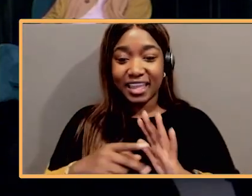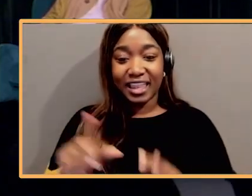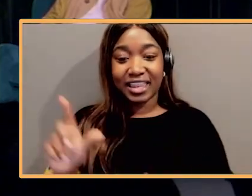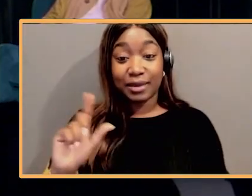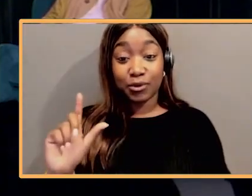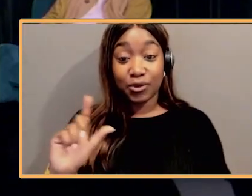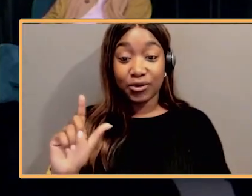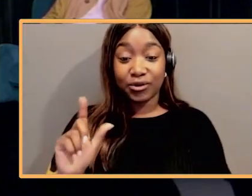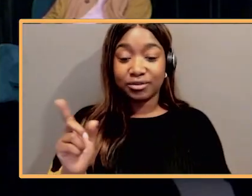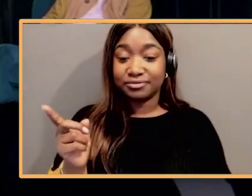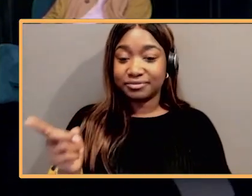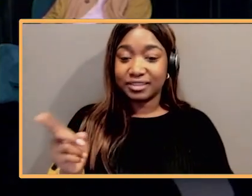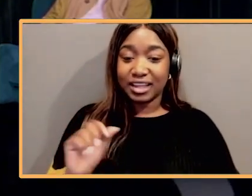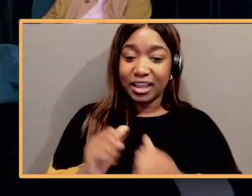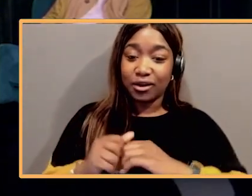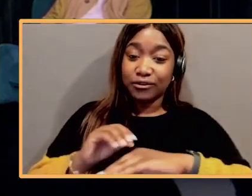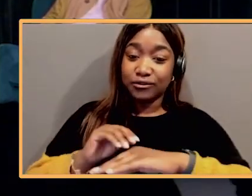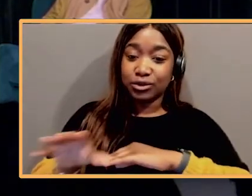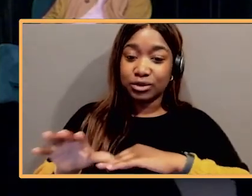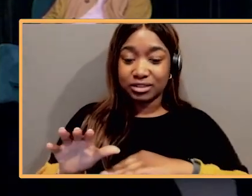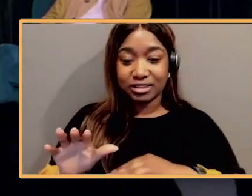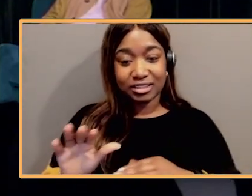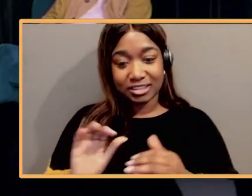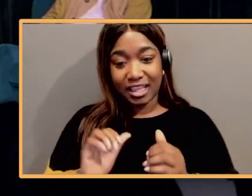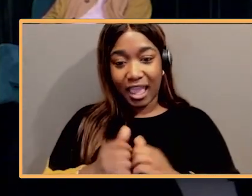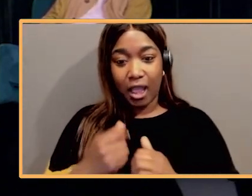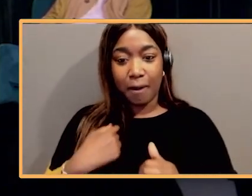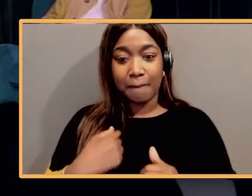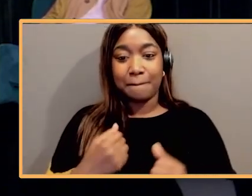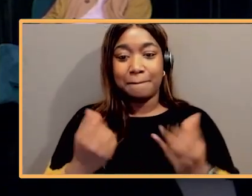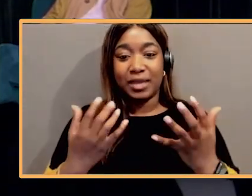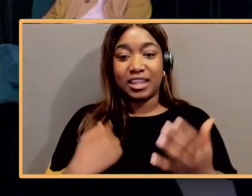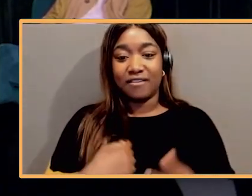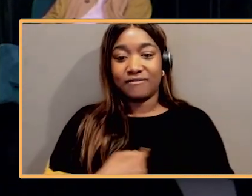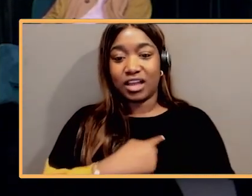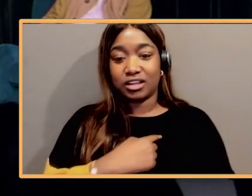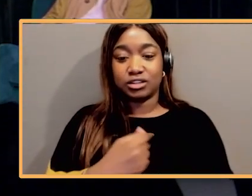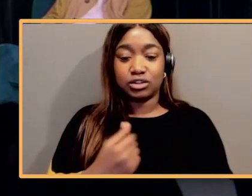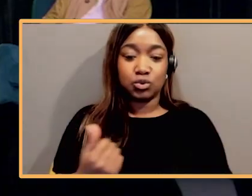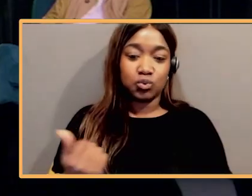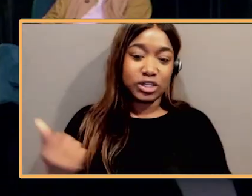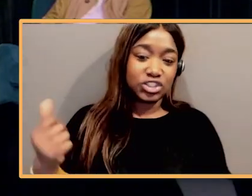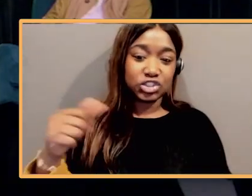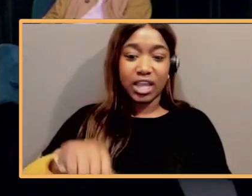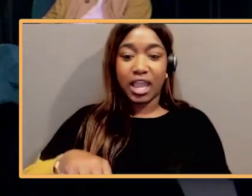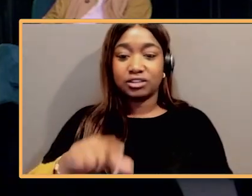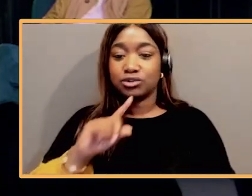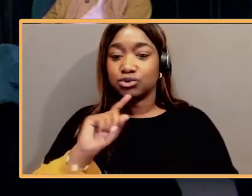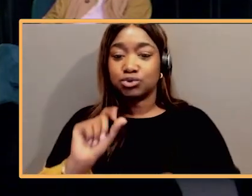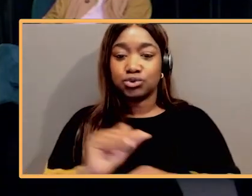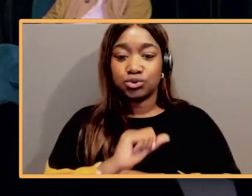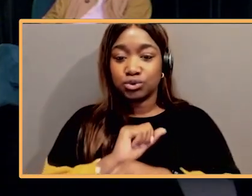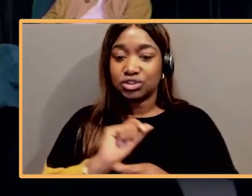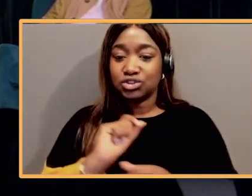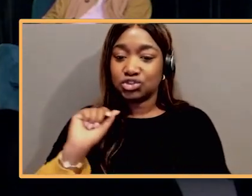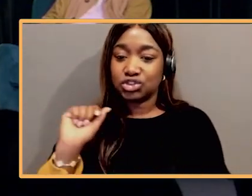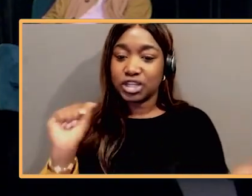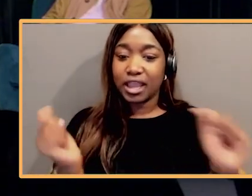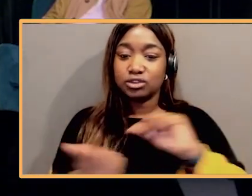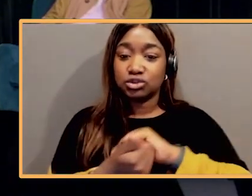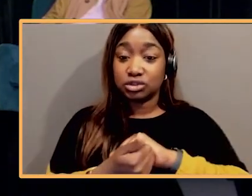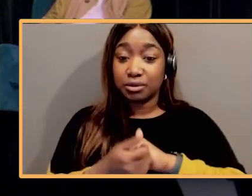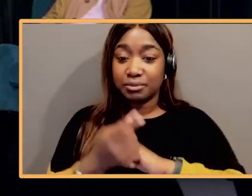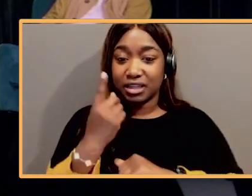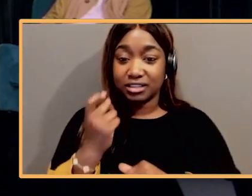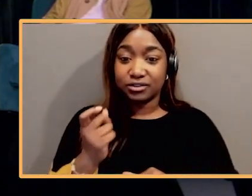really have many of us reject true change, right? Because the worry